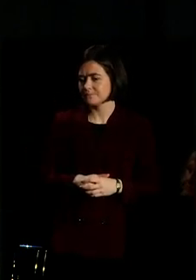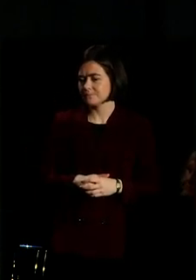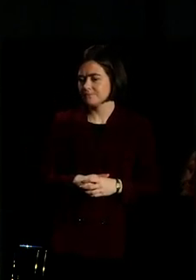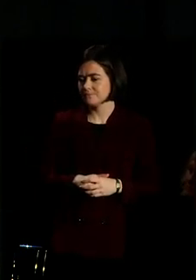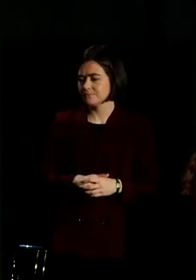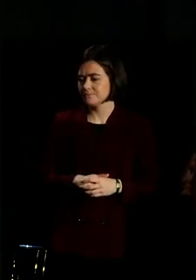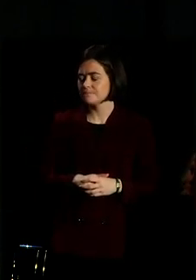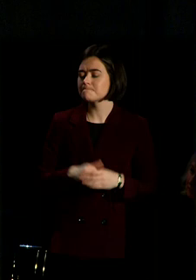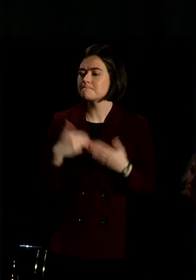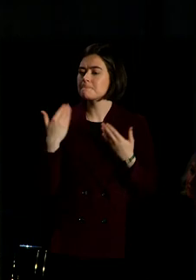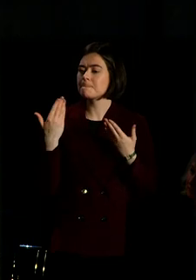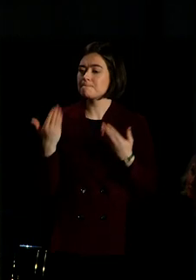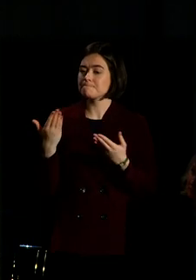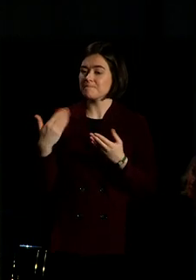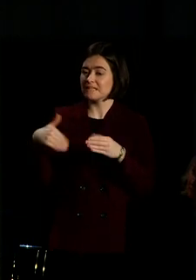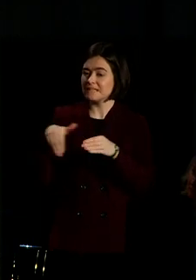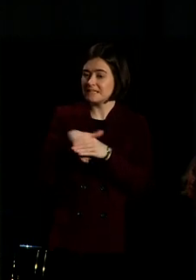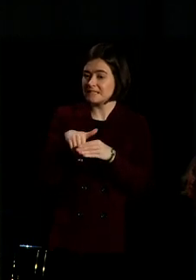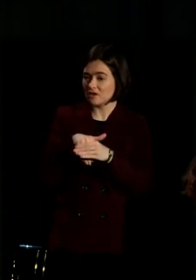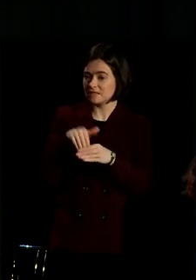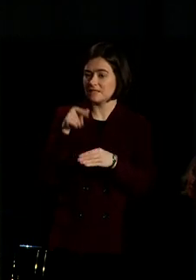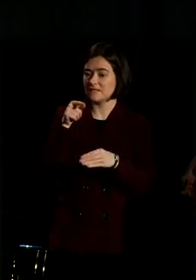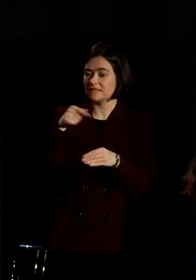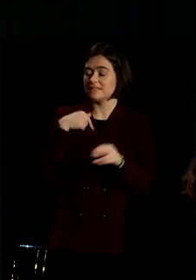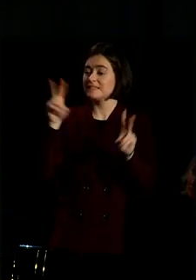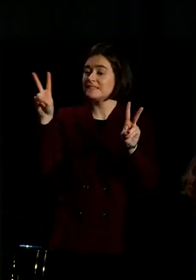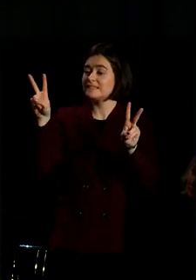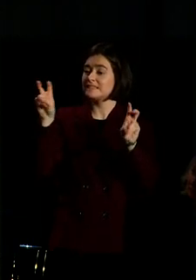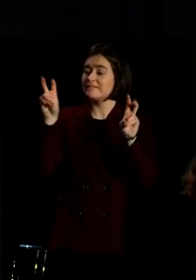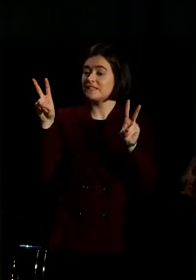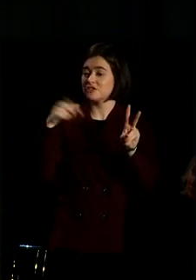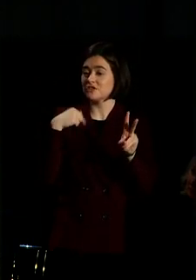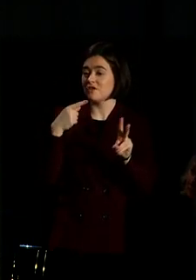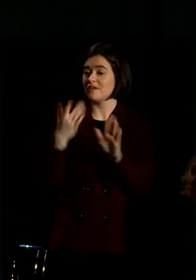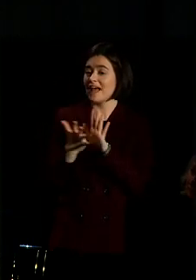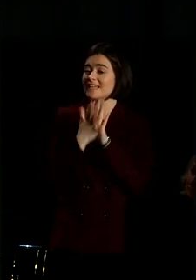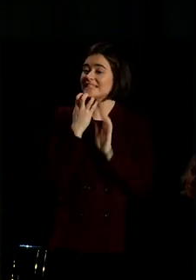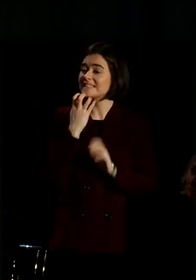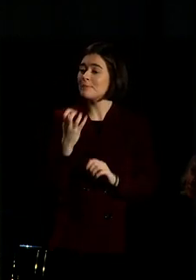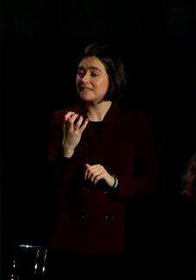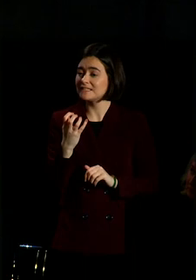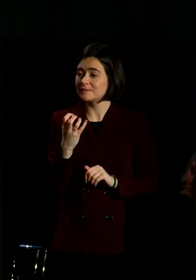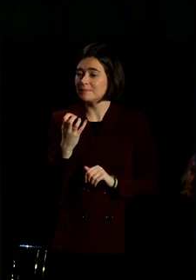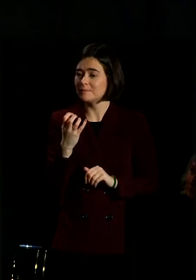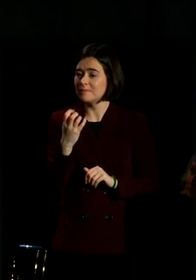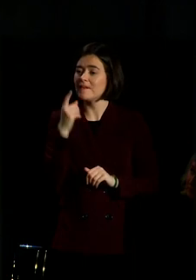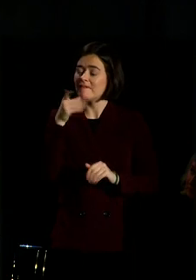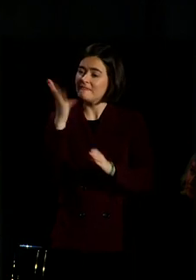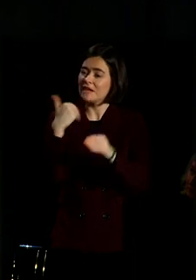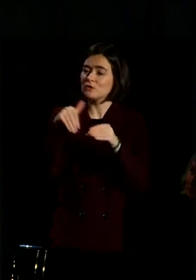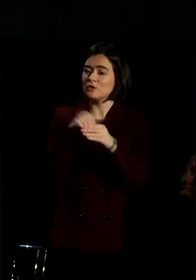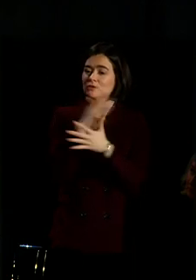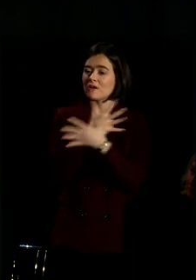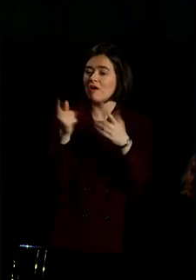In this context, the IRA definition of antisemitism, a comprehensive definition that includes all types